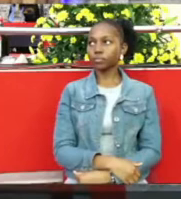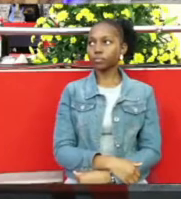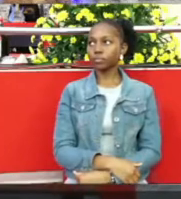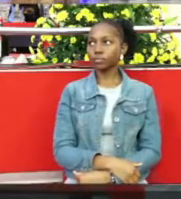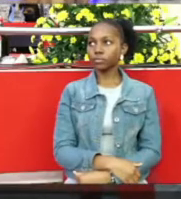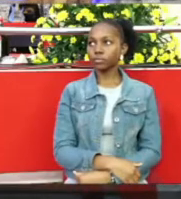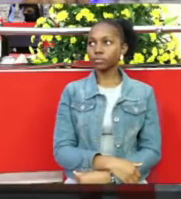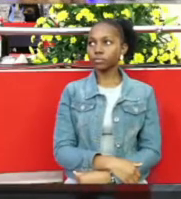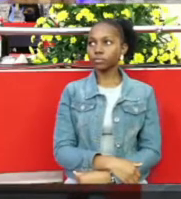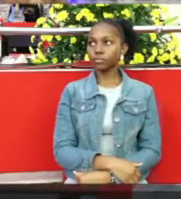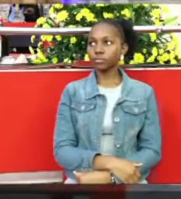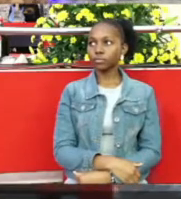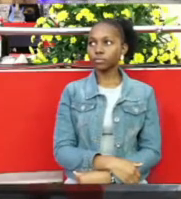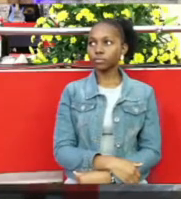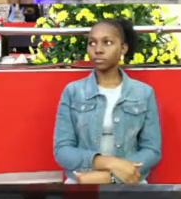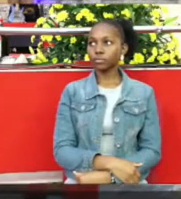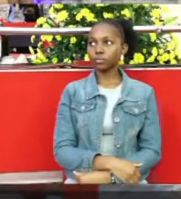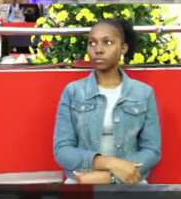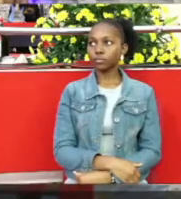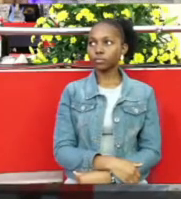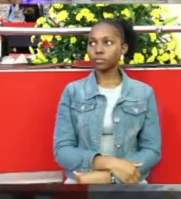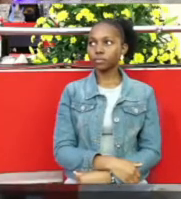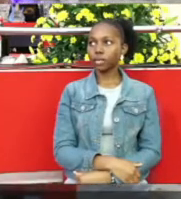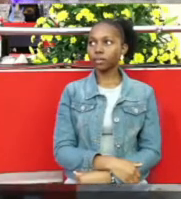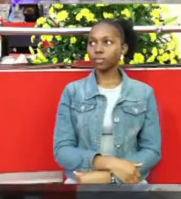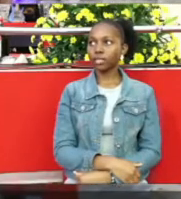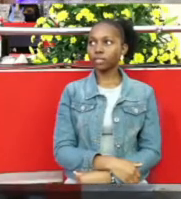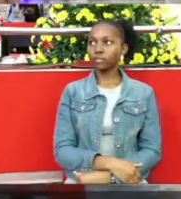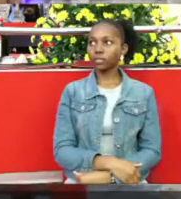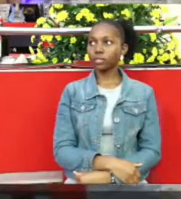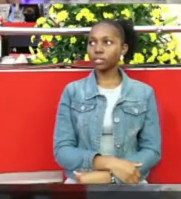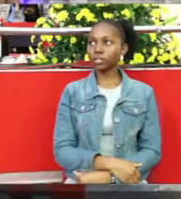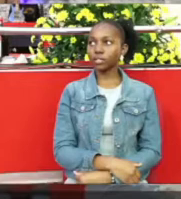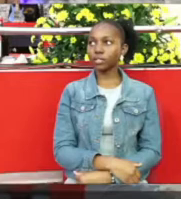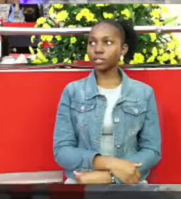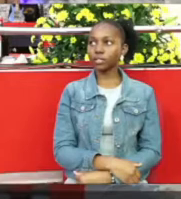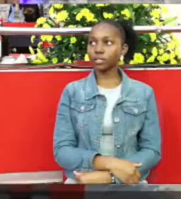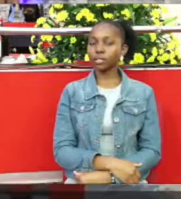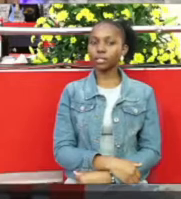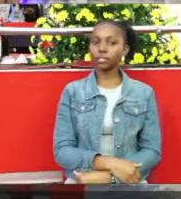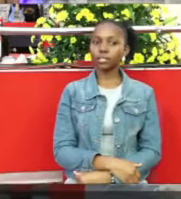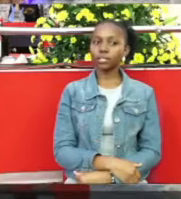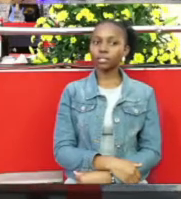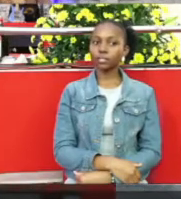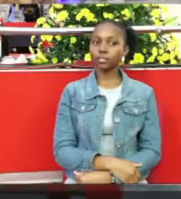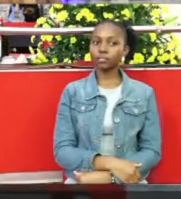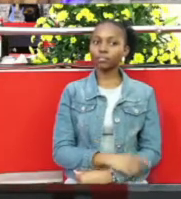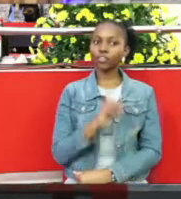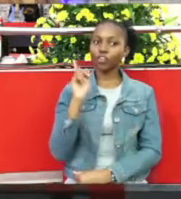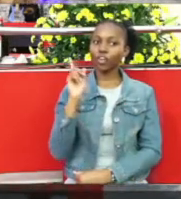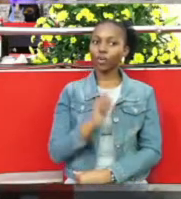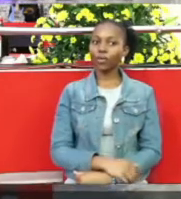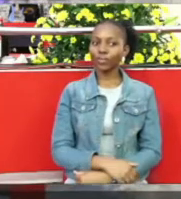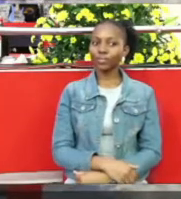to me as a wise master builder, I've laid the foundation, and another